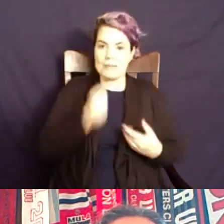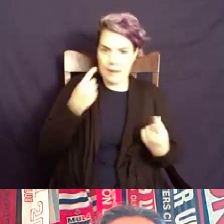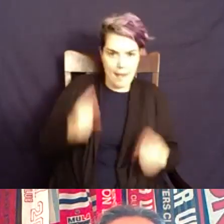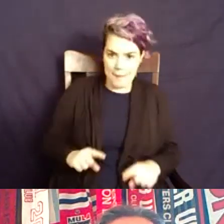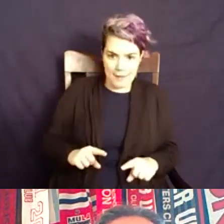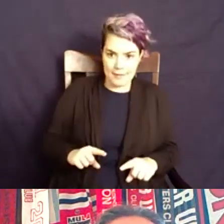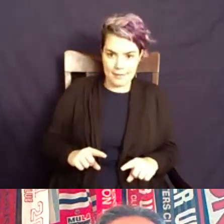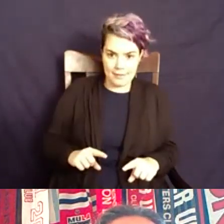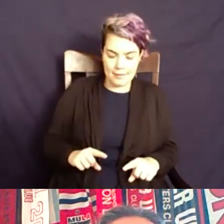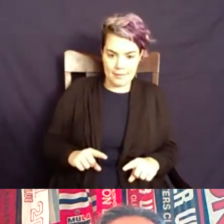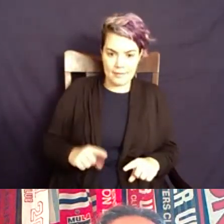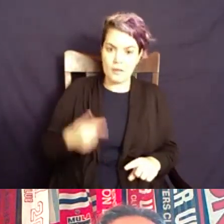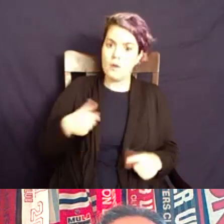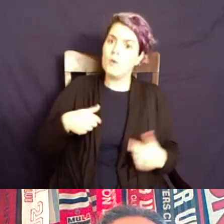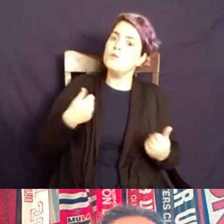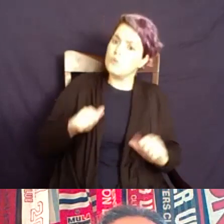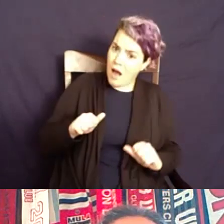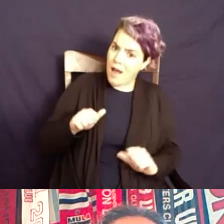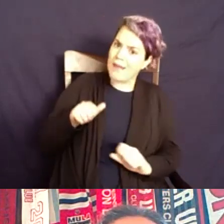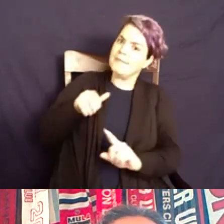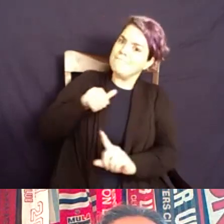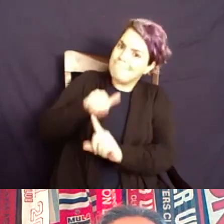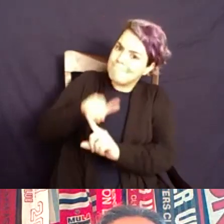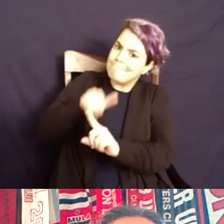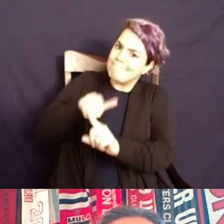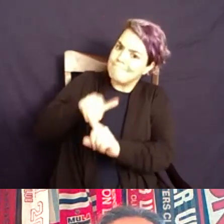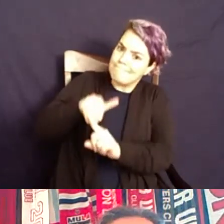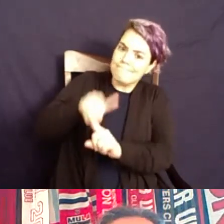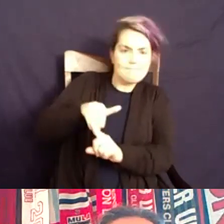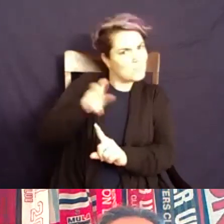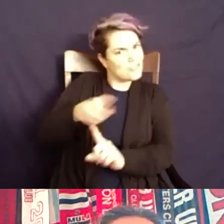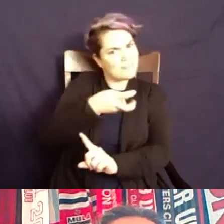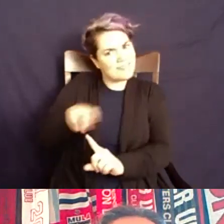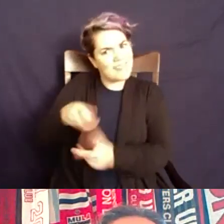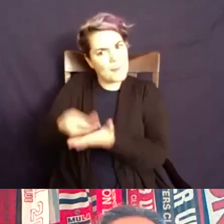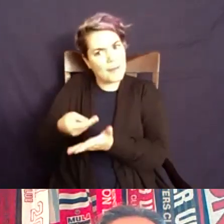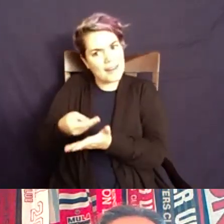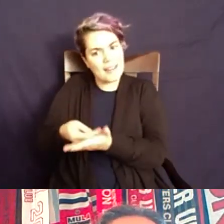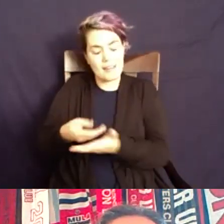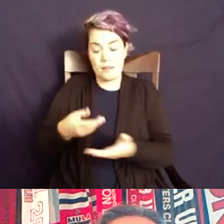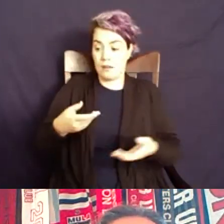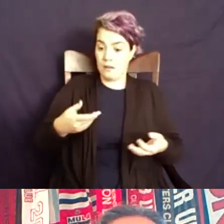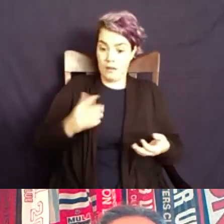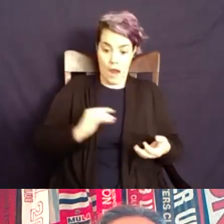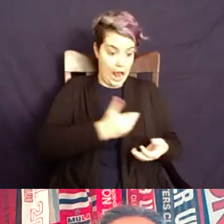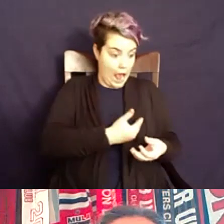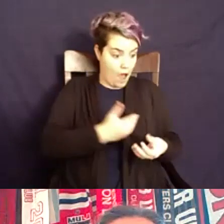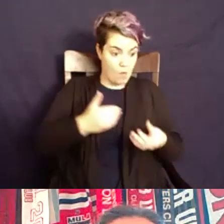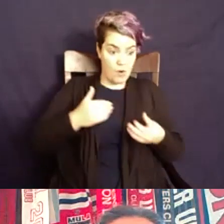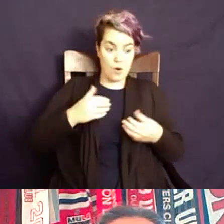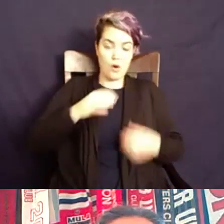the lawsuit was filed, by having members of our coalition, members of the peer-run